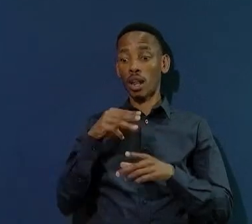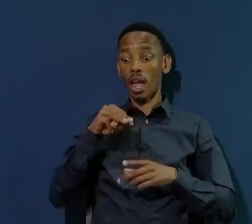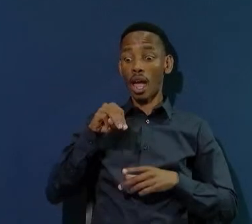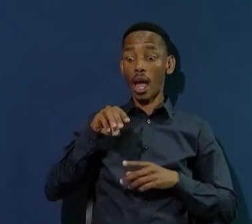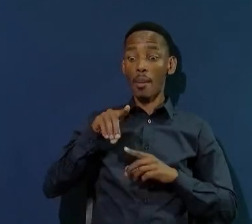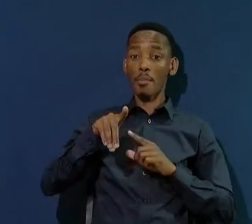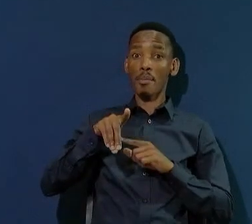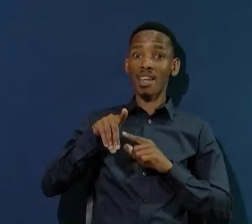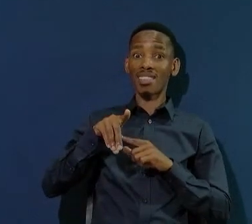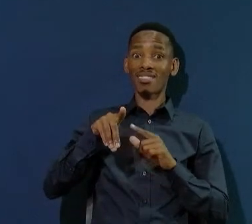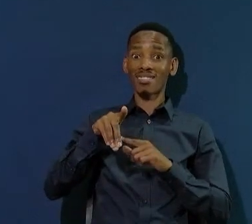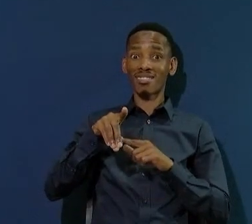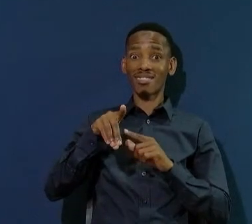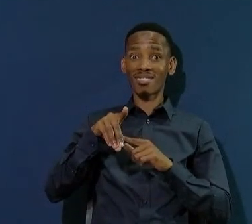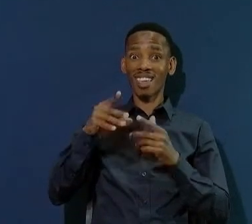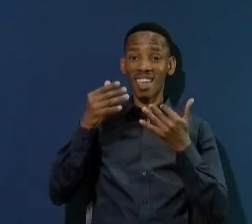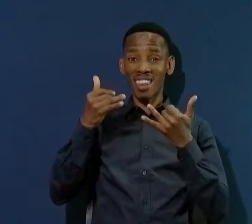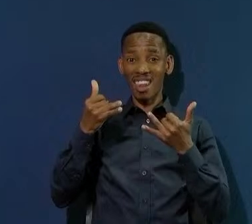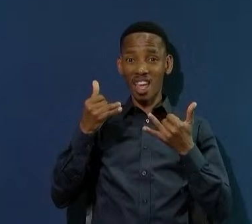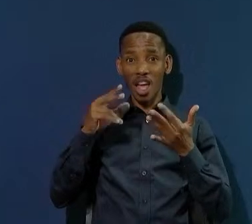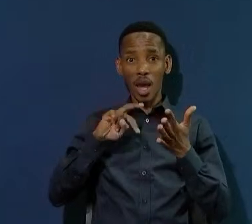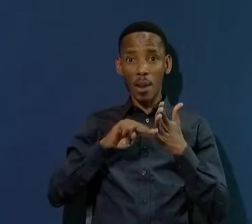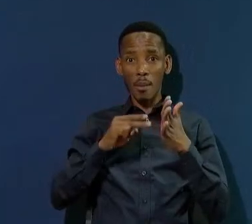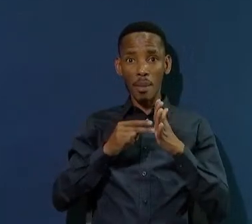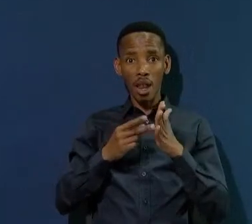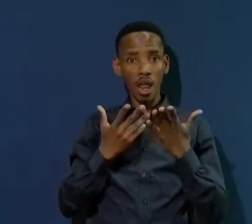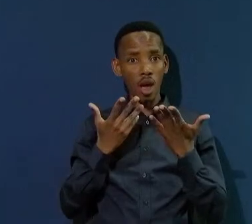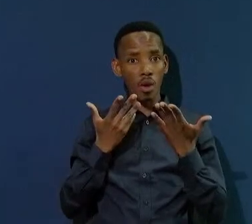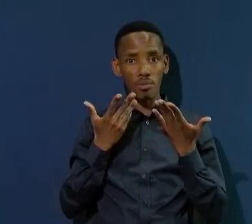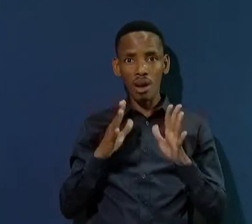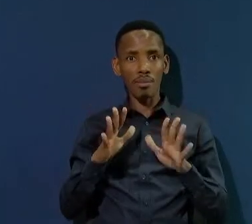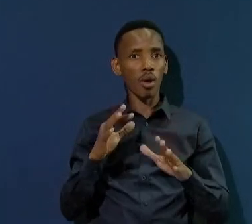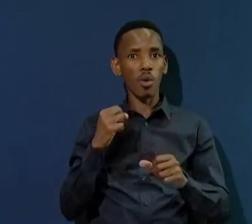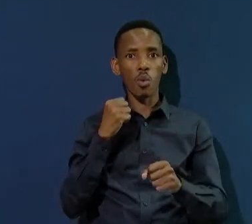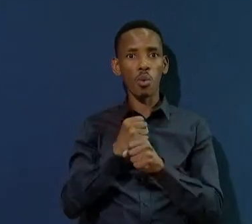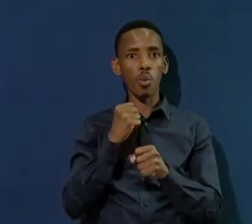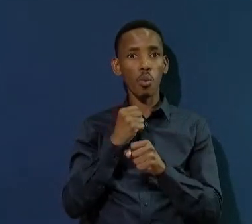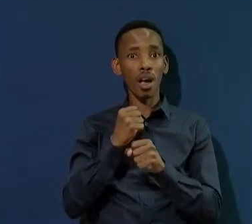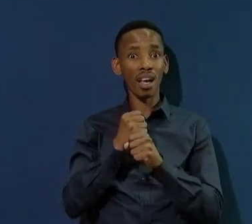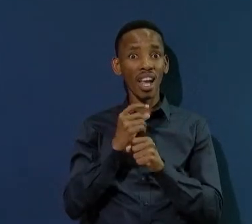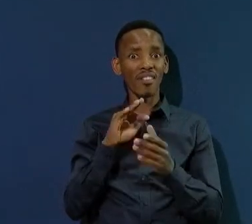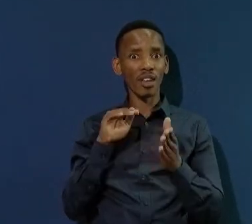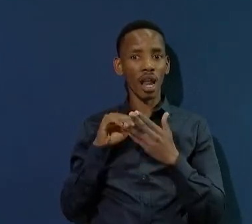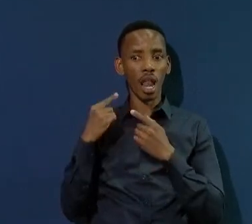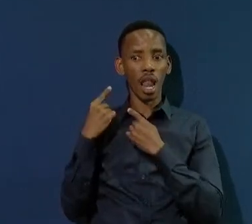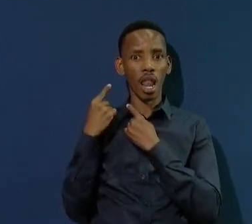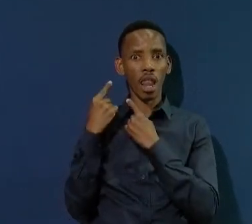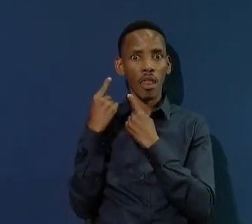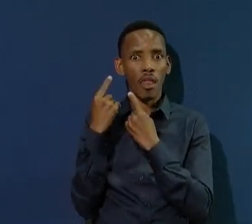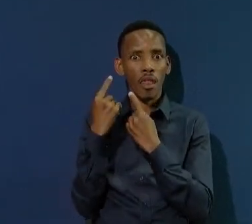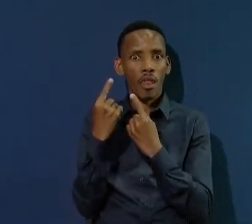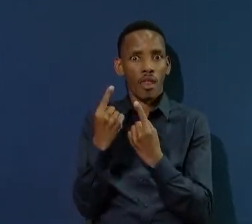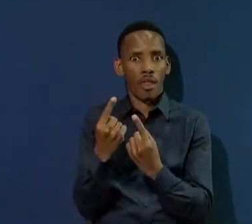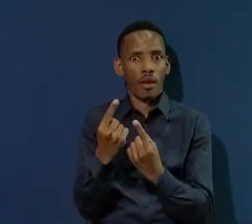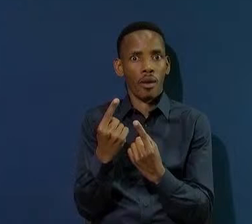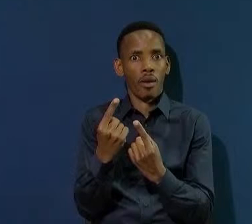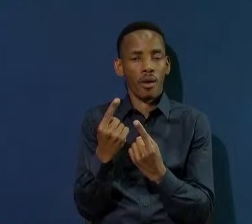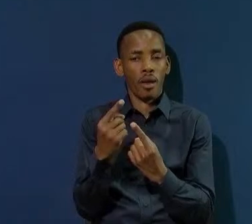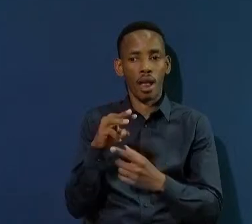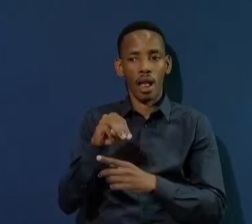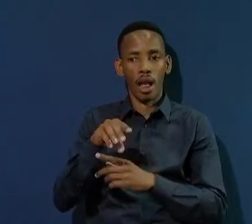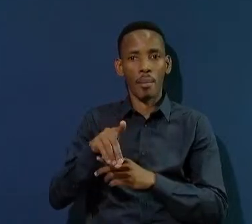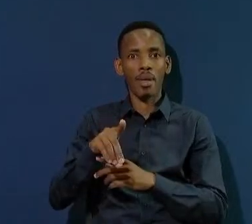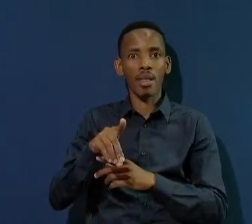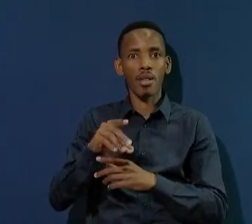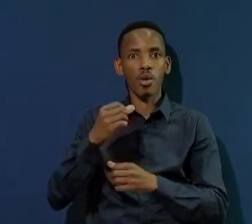jaanong kana ba latlhela, go raya gore ba e leng gore ba ntse ba romilwe mme jaanong ga ba ka ba nna lesego la gore be ba